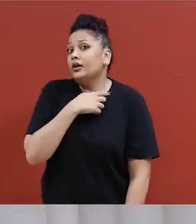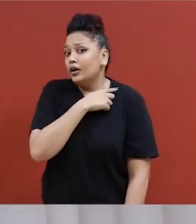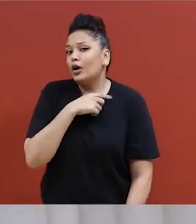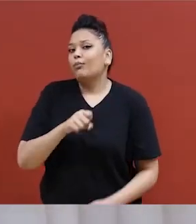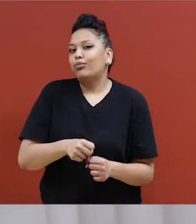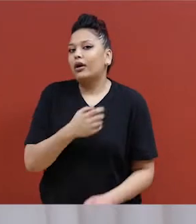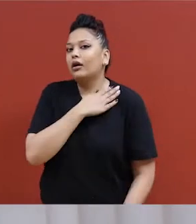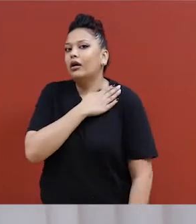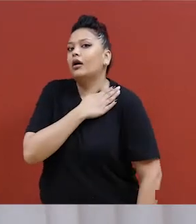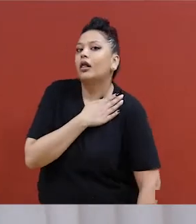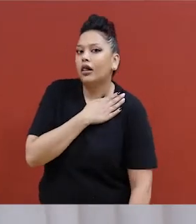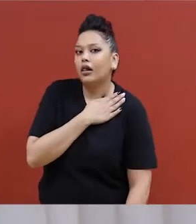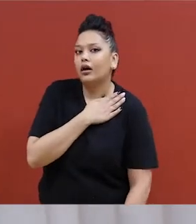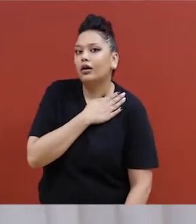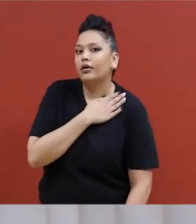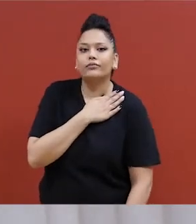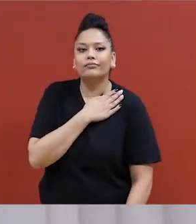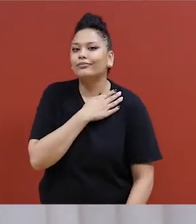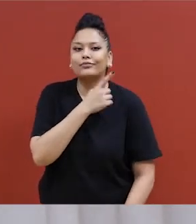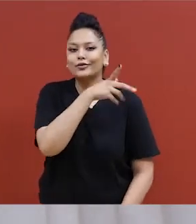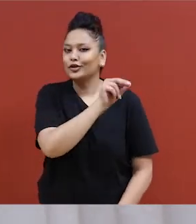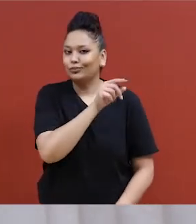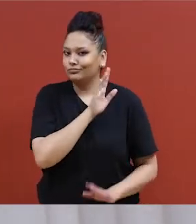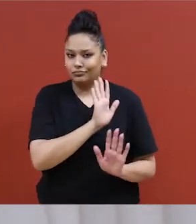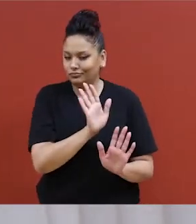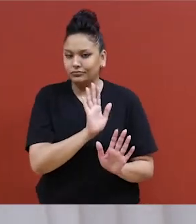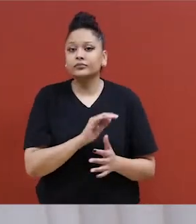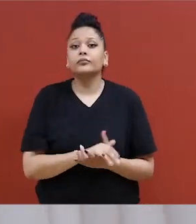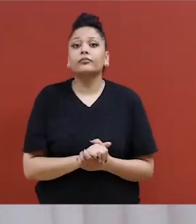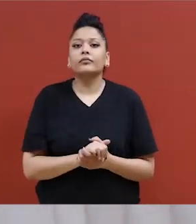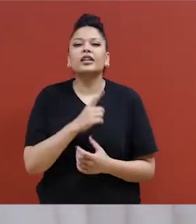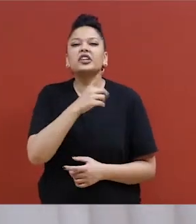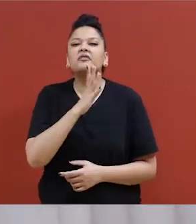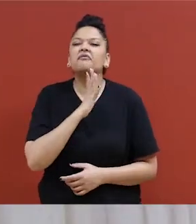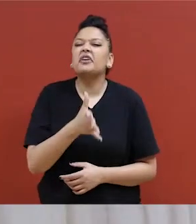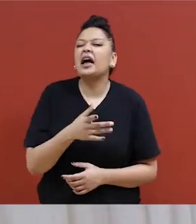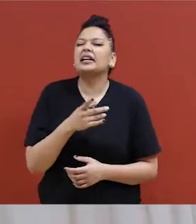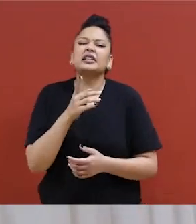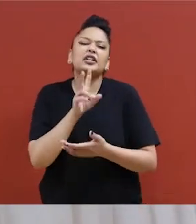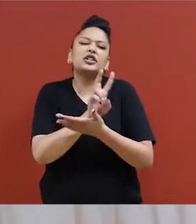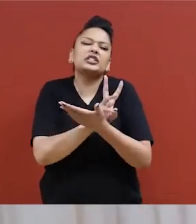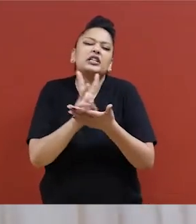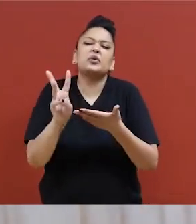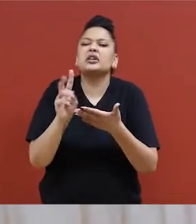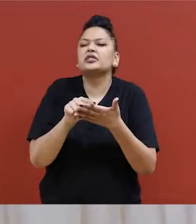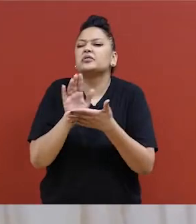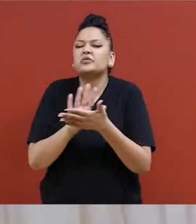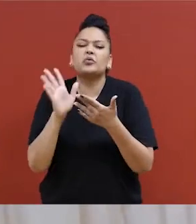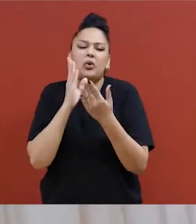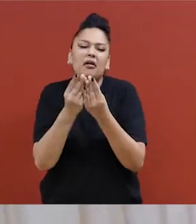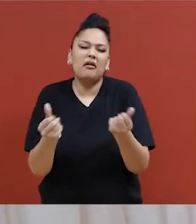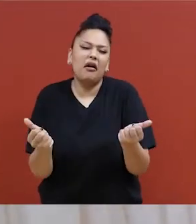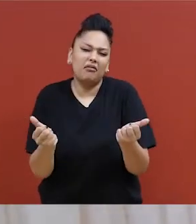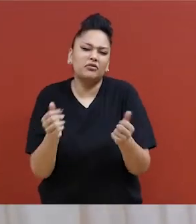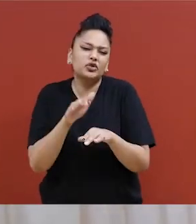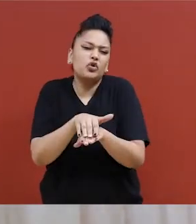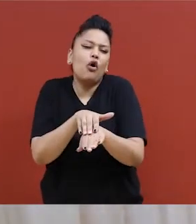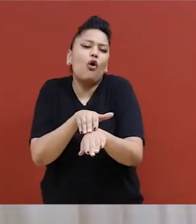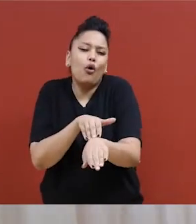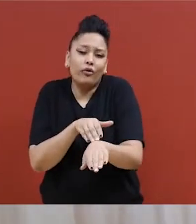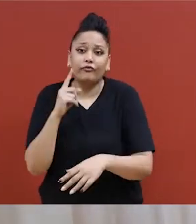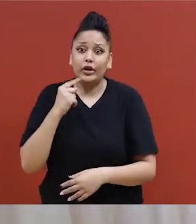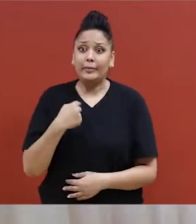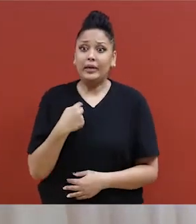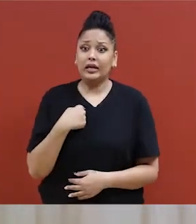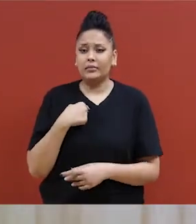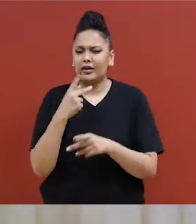broken collarbone. Will they die from that? No. They'll be fine in about 6 to 8 weeks, which might give me